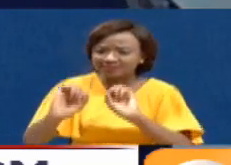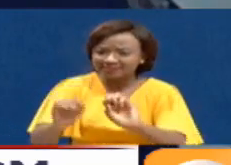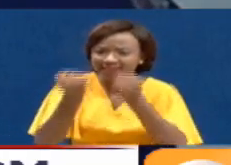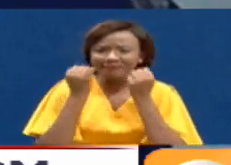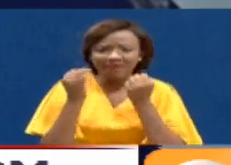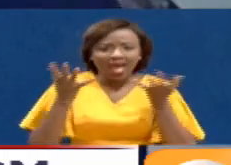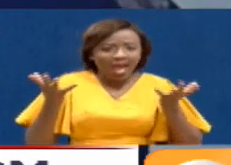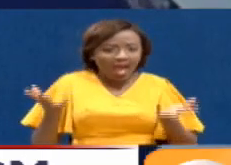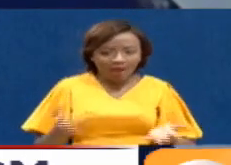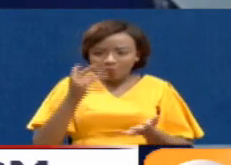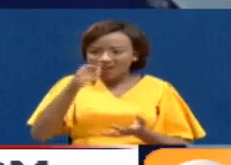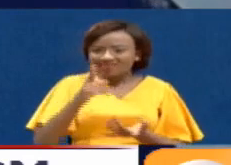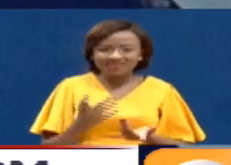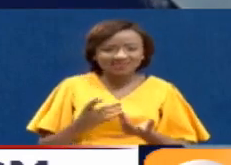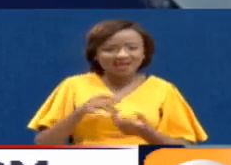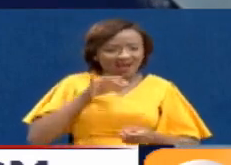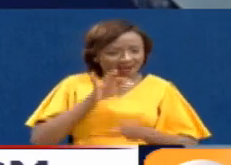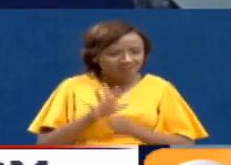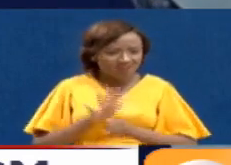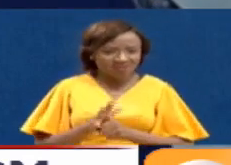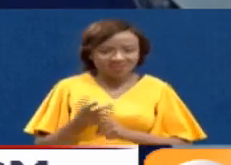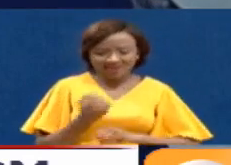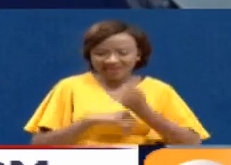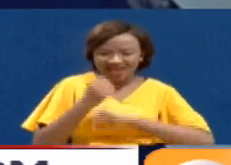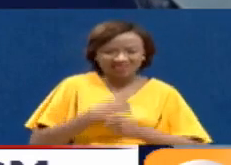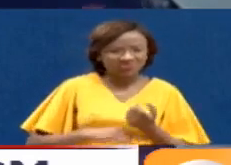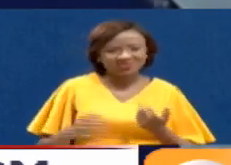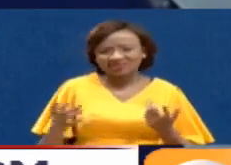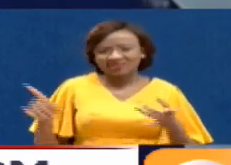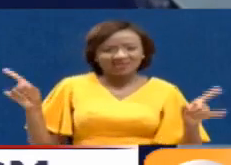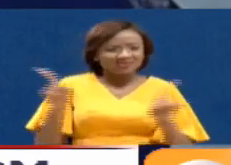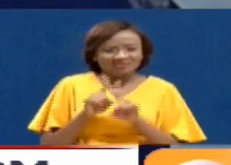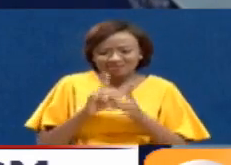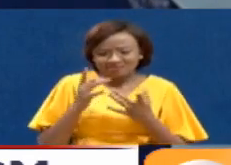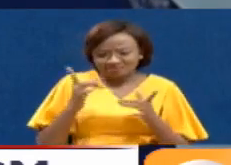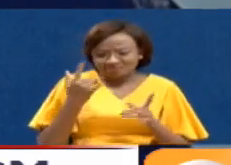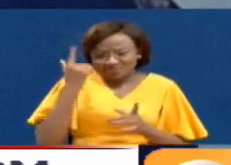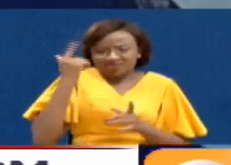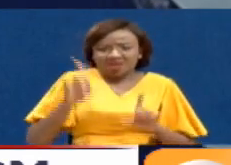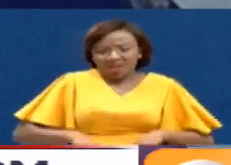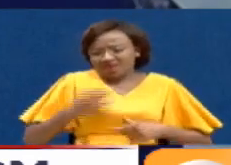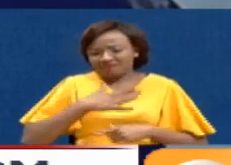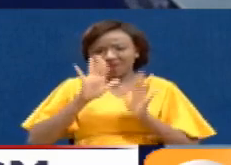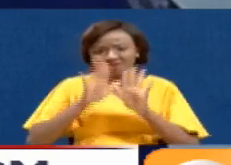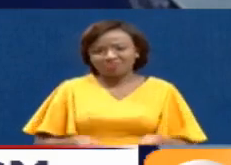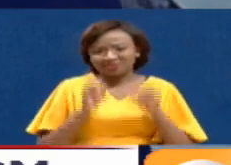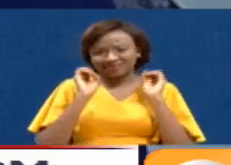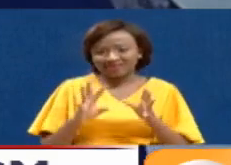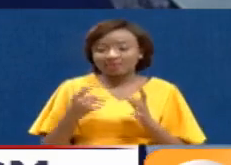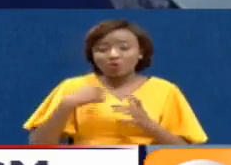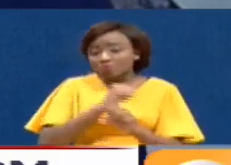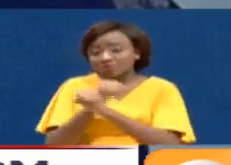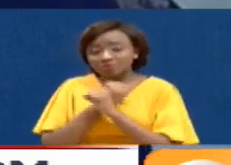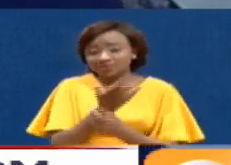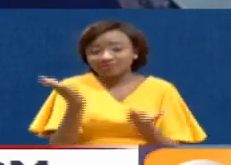that they are mingling and dancing and acting as their lives don't matter? How can we stop their